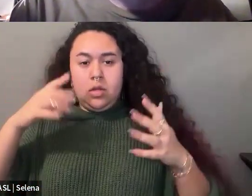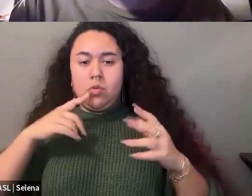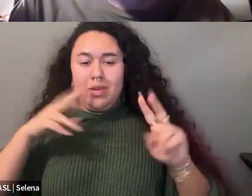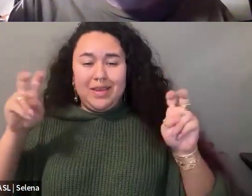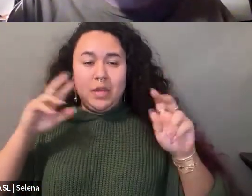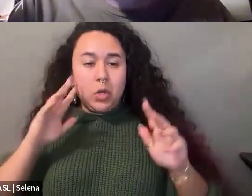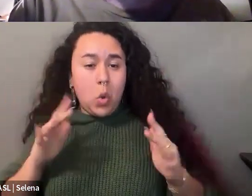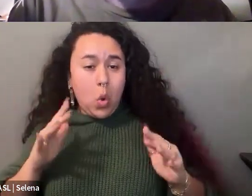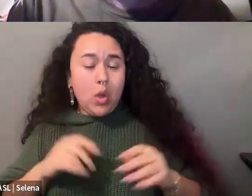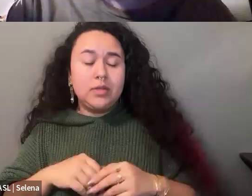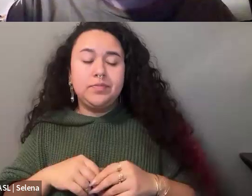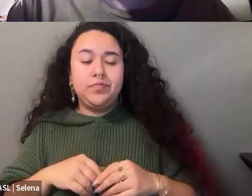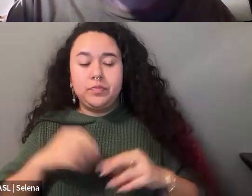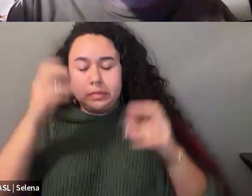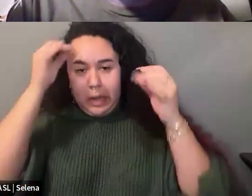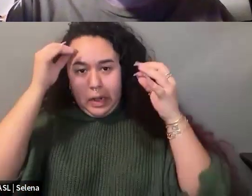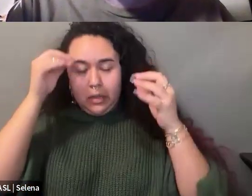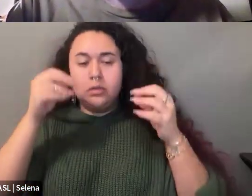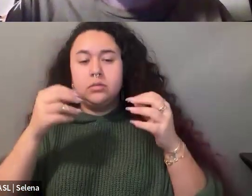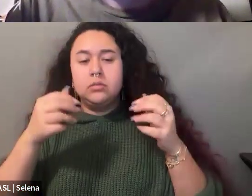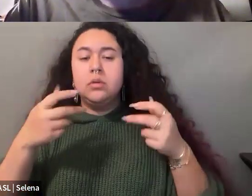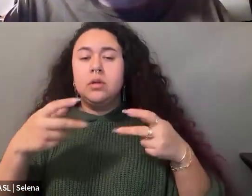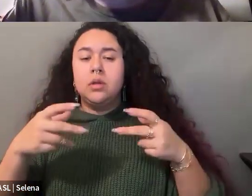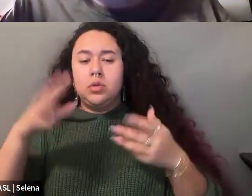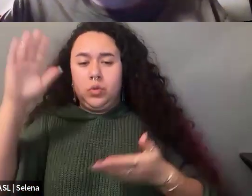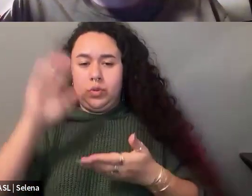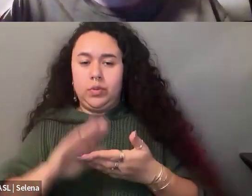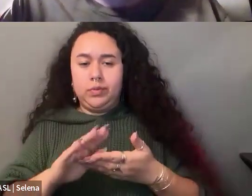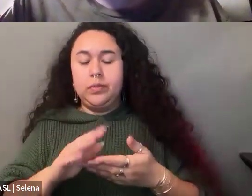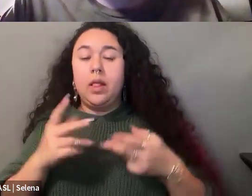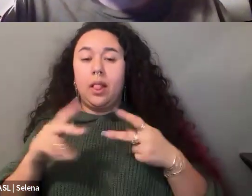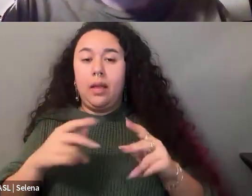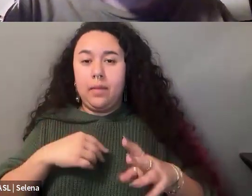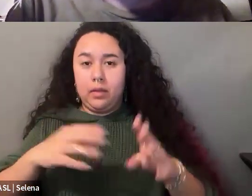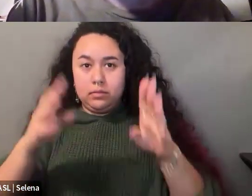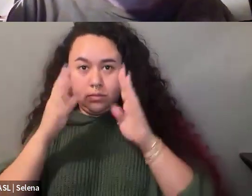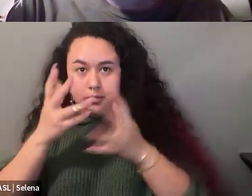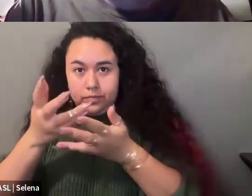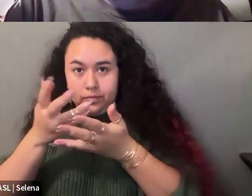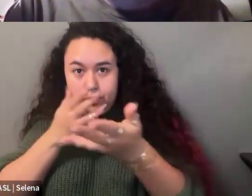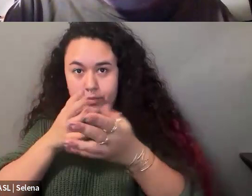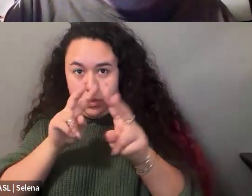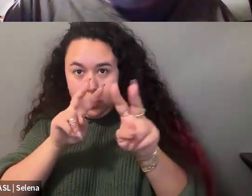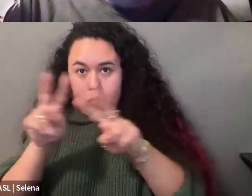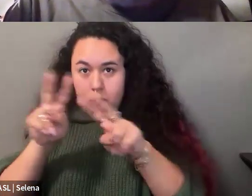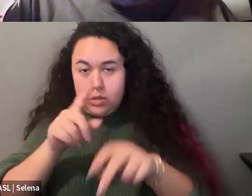and allowing me to be fully present with one bird and just kind of follow one bird.